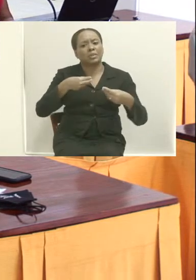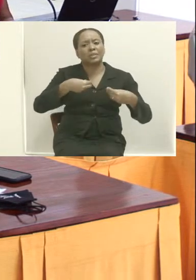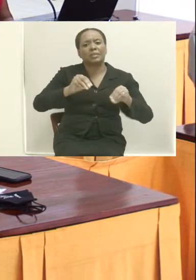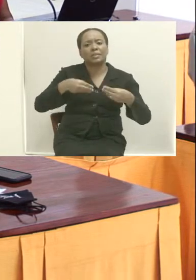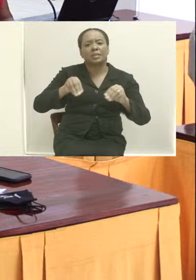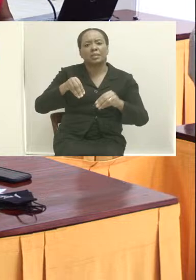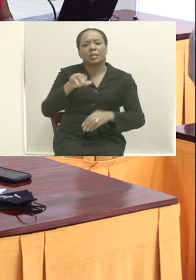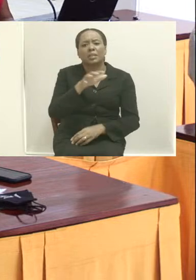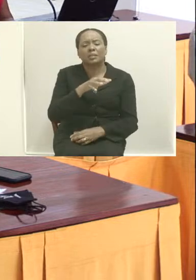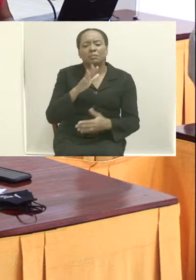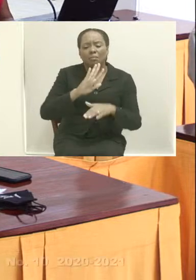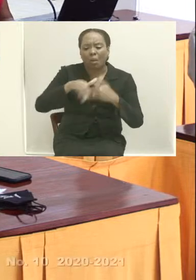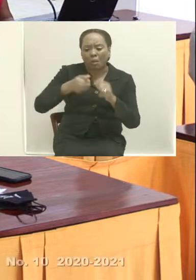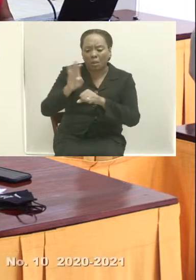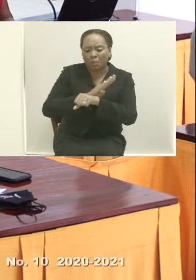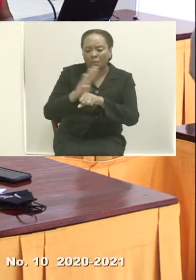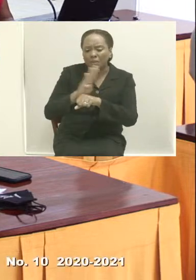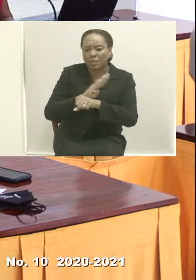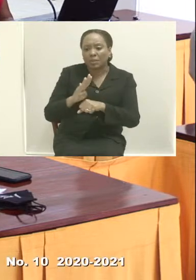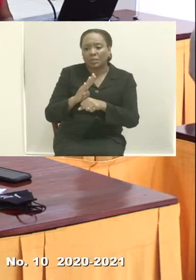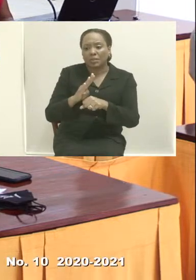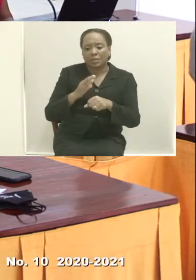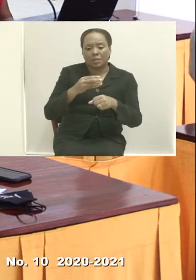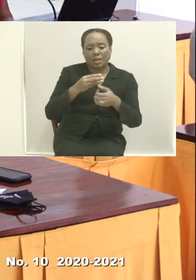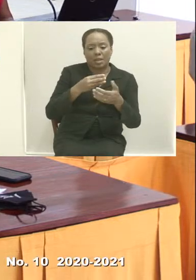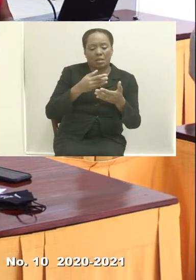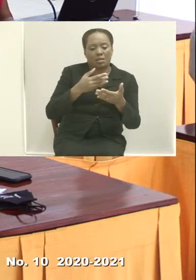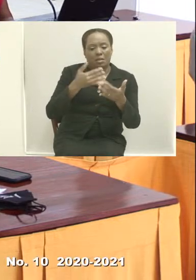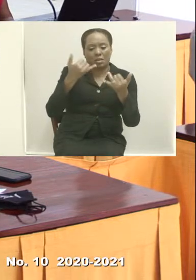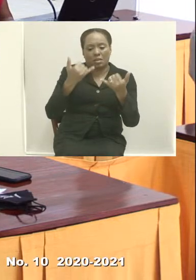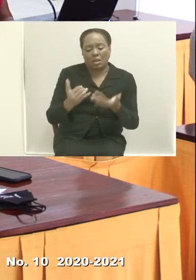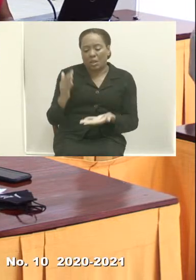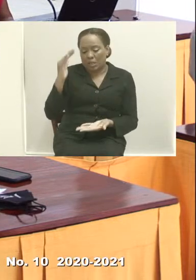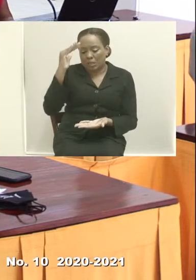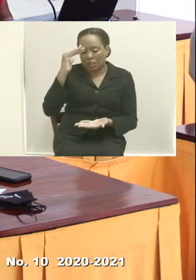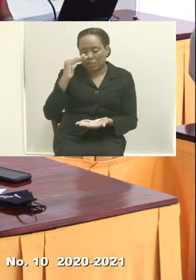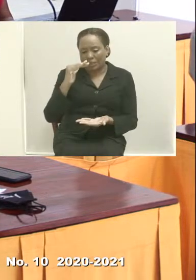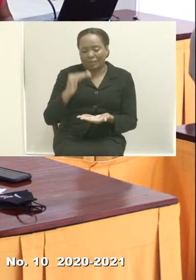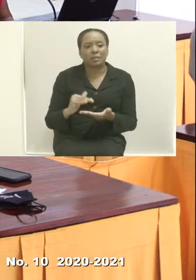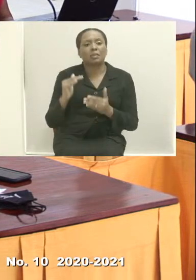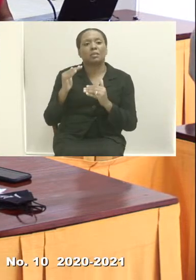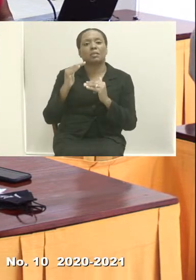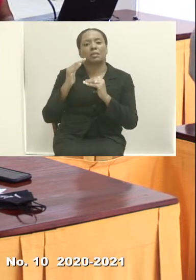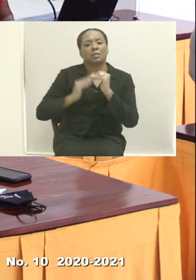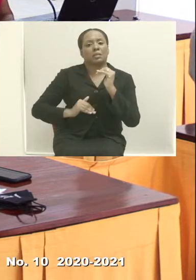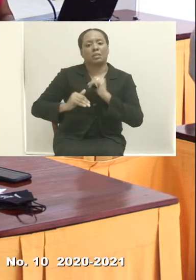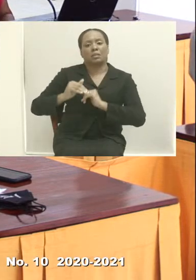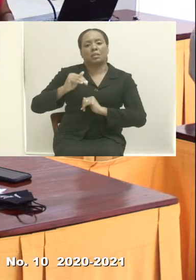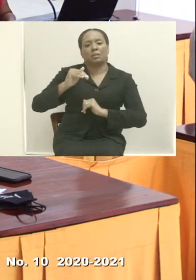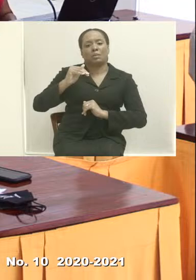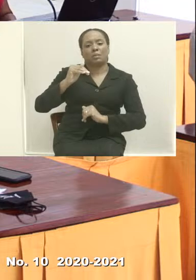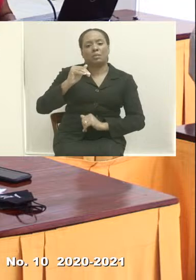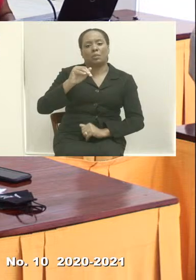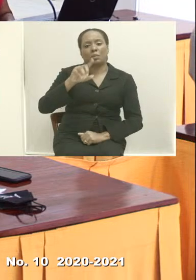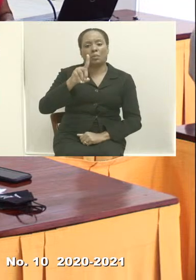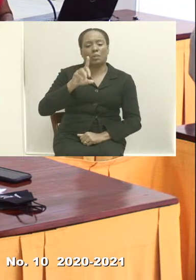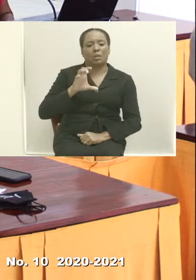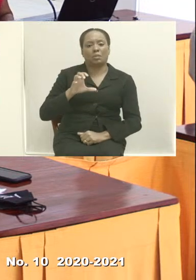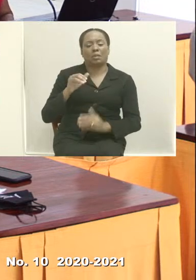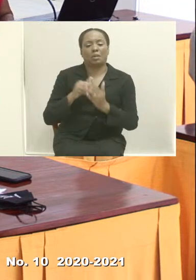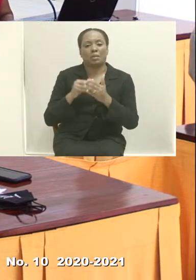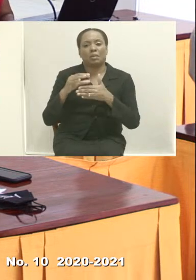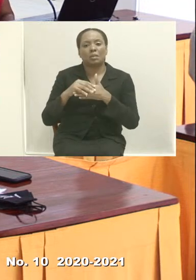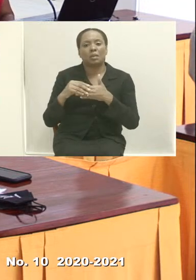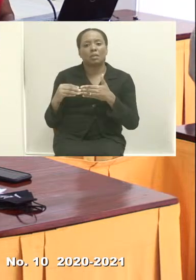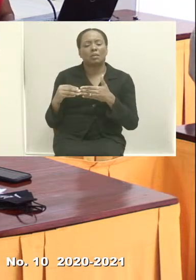of their business, being less than $100,000. Now that tells me, ma'am, as the minister, a few